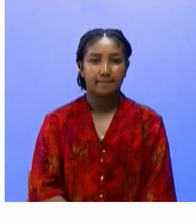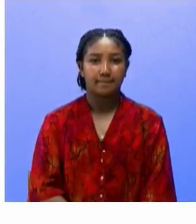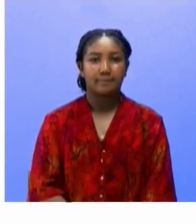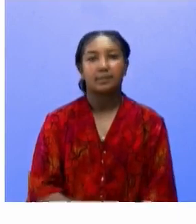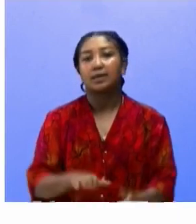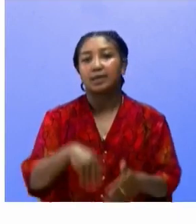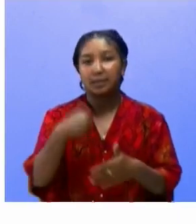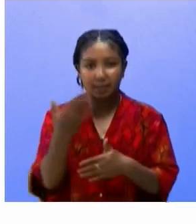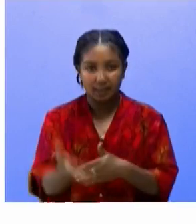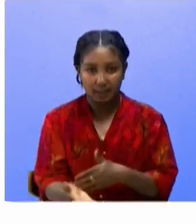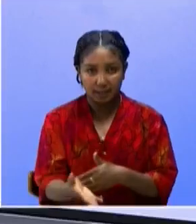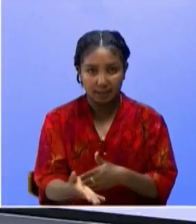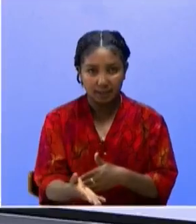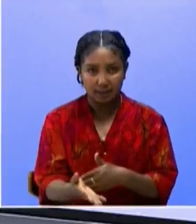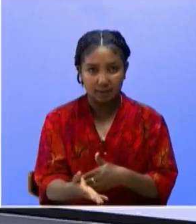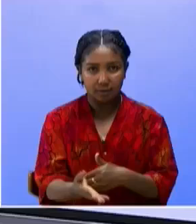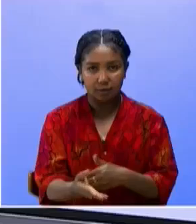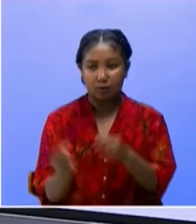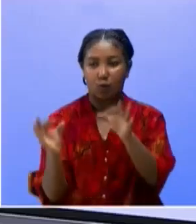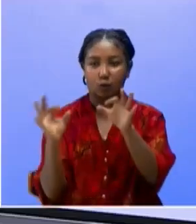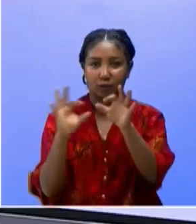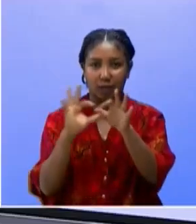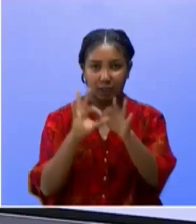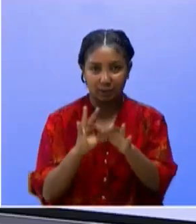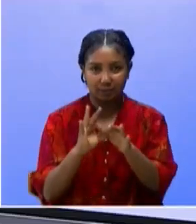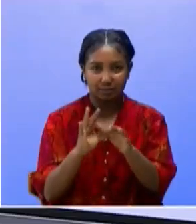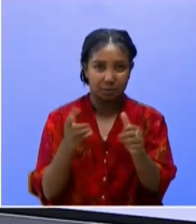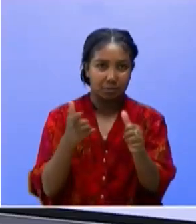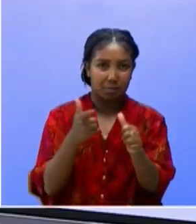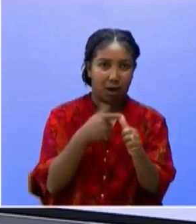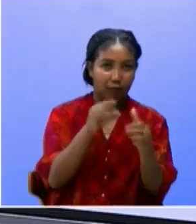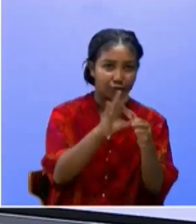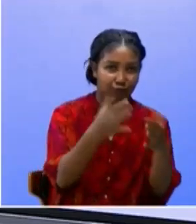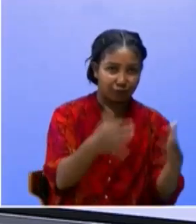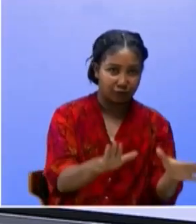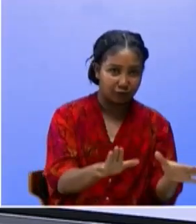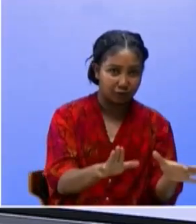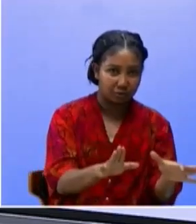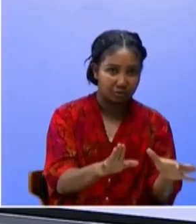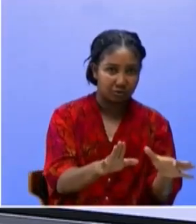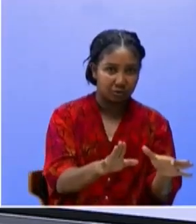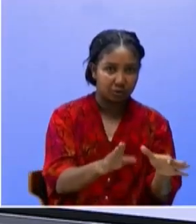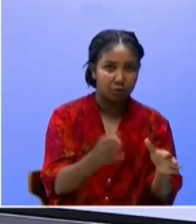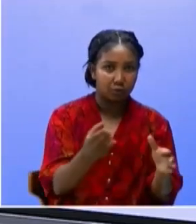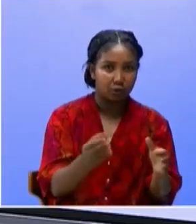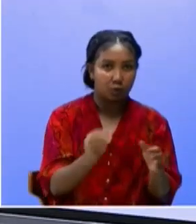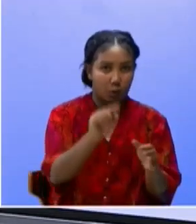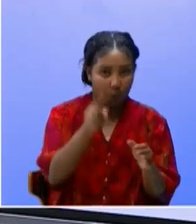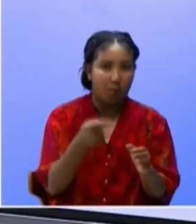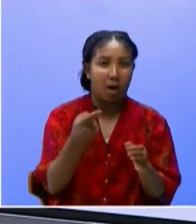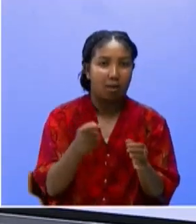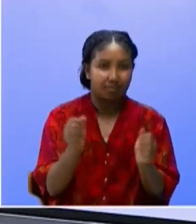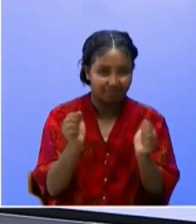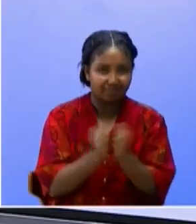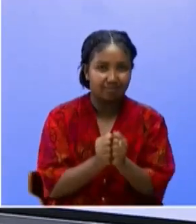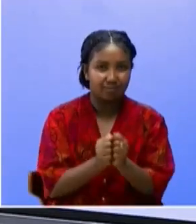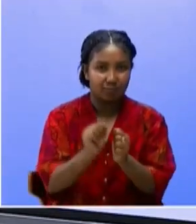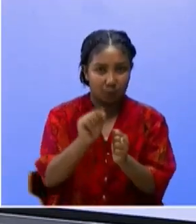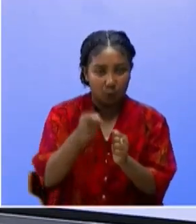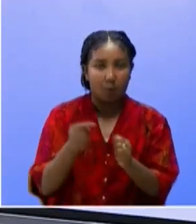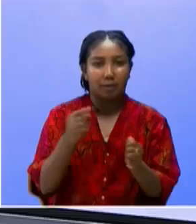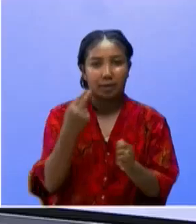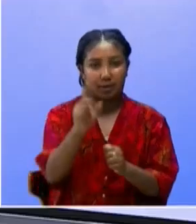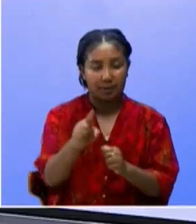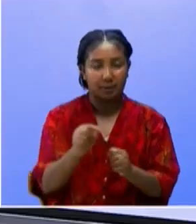Then, since our conjunction is at the beginning of the sentence, we need to use what? Comma to separate the two clauses,